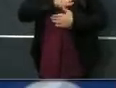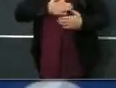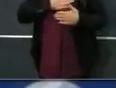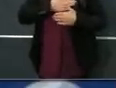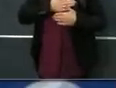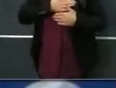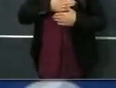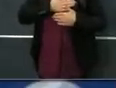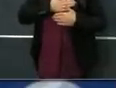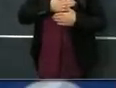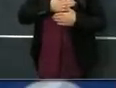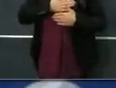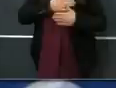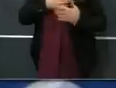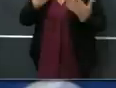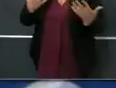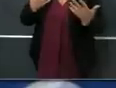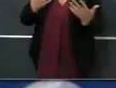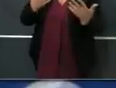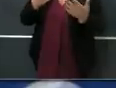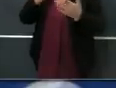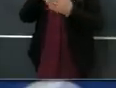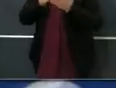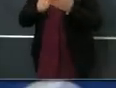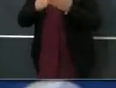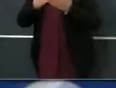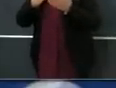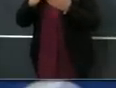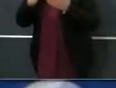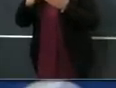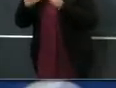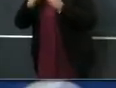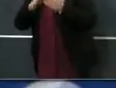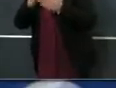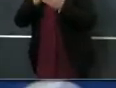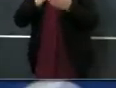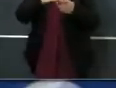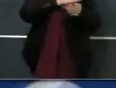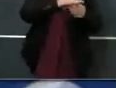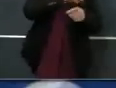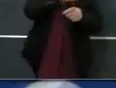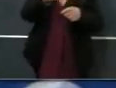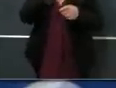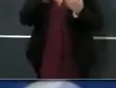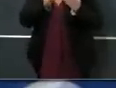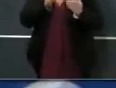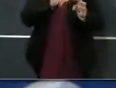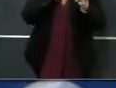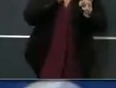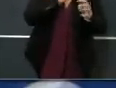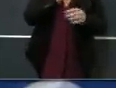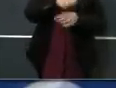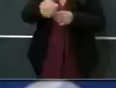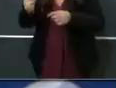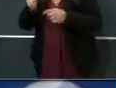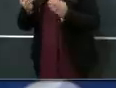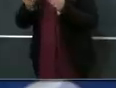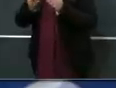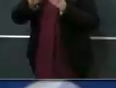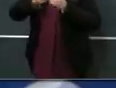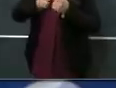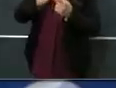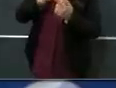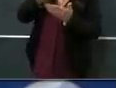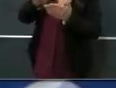their work to increase enforcement in certain areas and desire to move and begin to